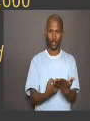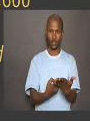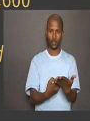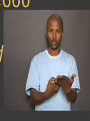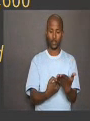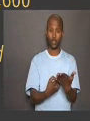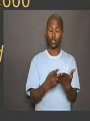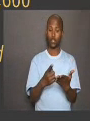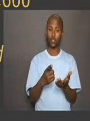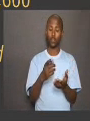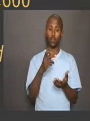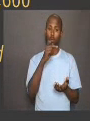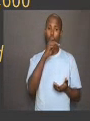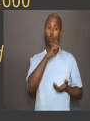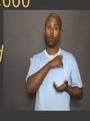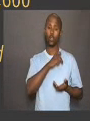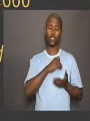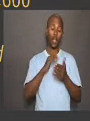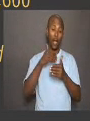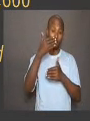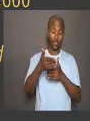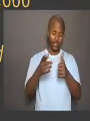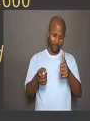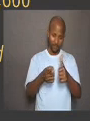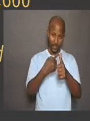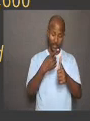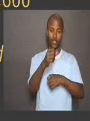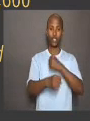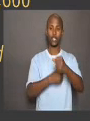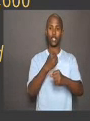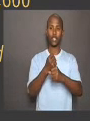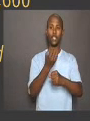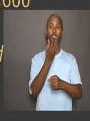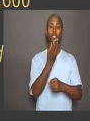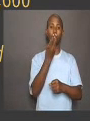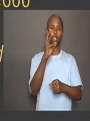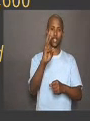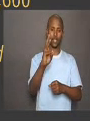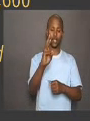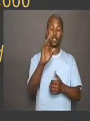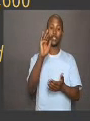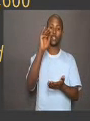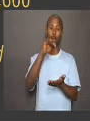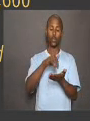Thus, his wage after the first year is